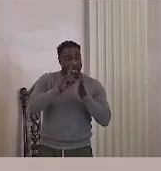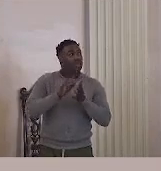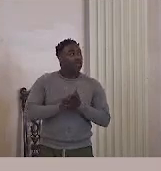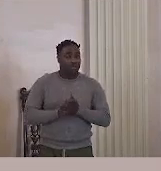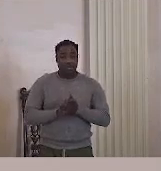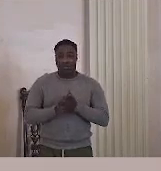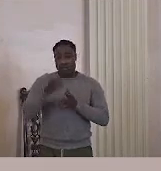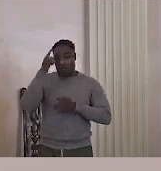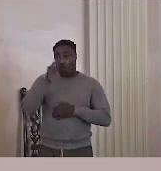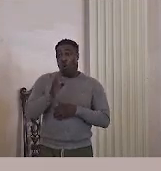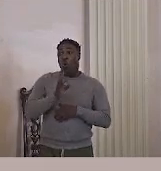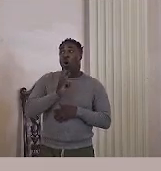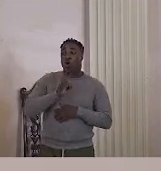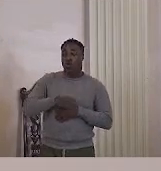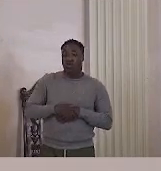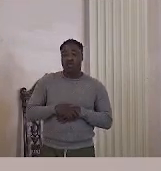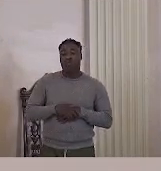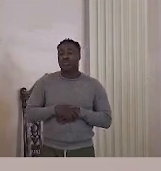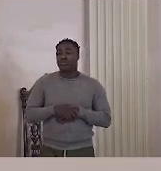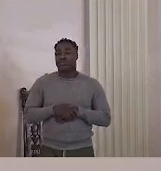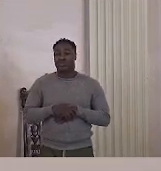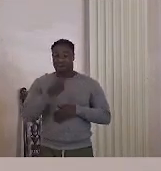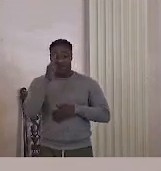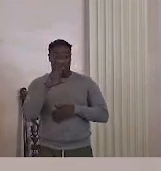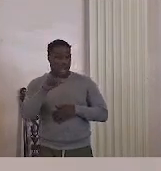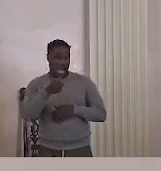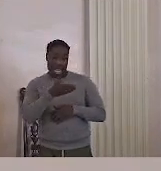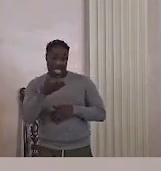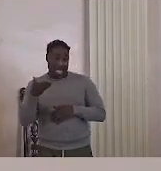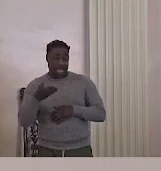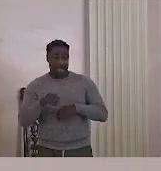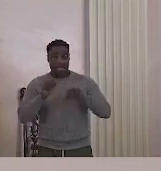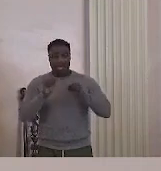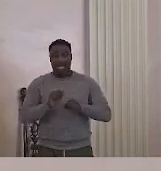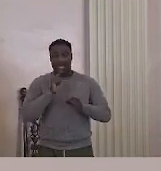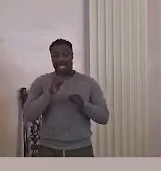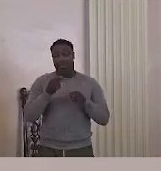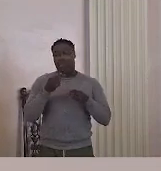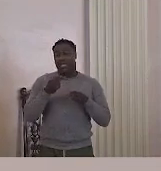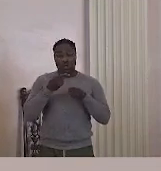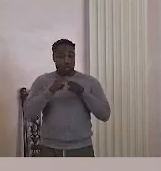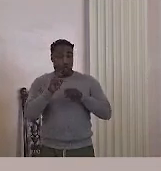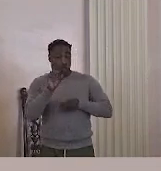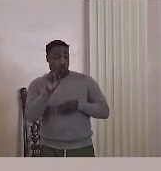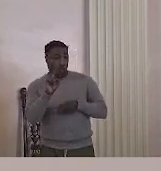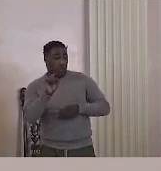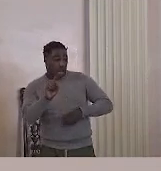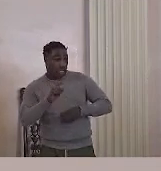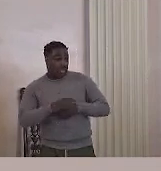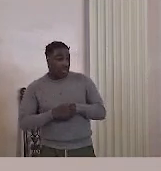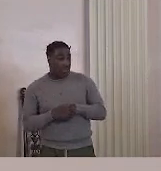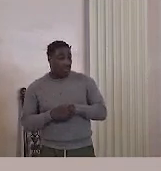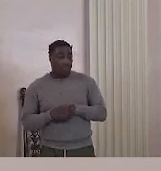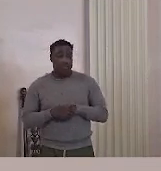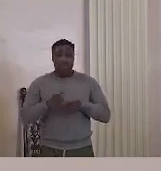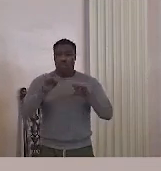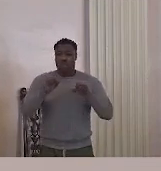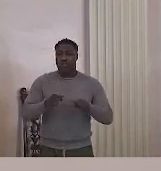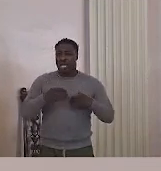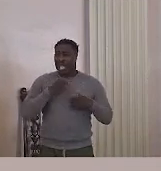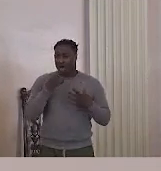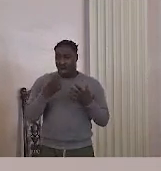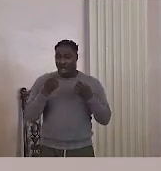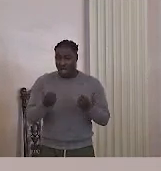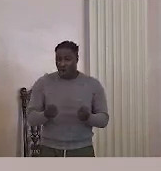around water, around anything, can be short-sighted. It can have